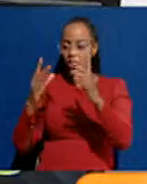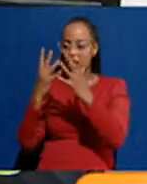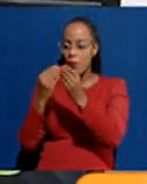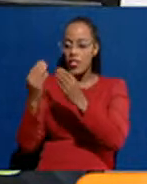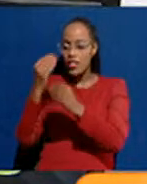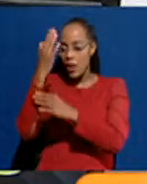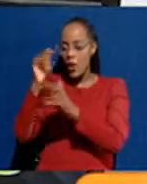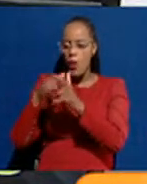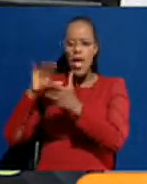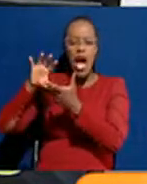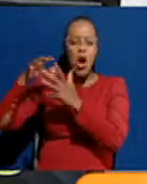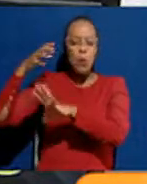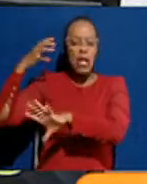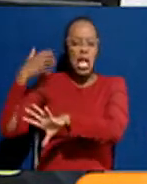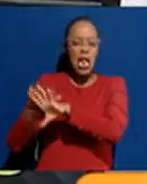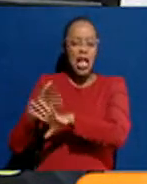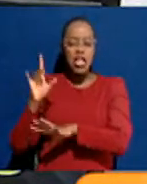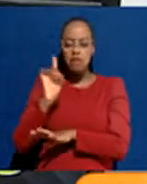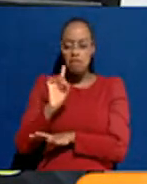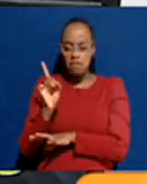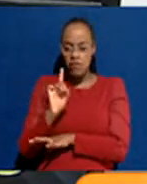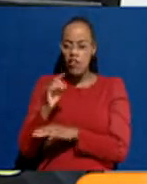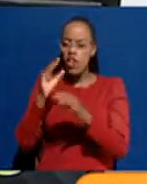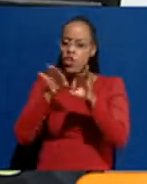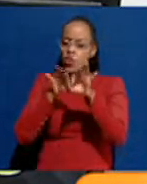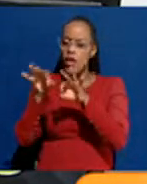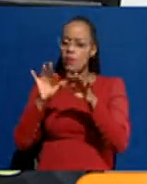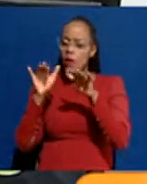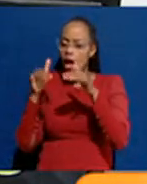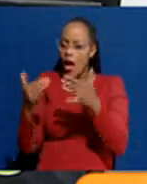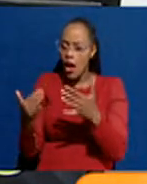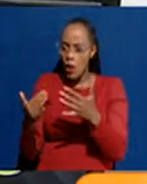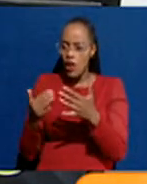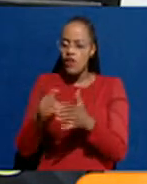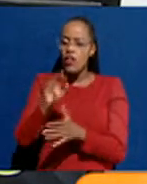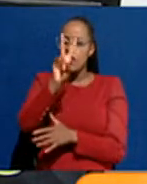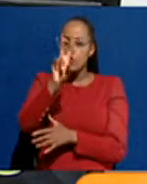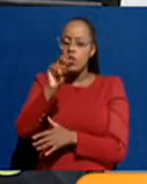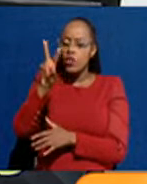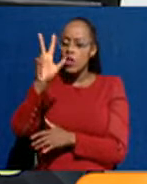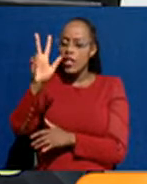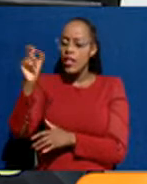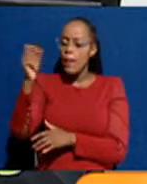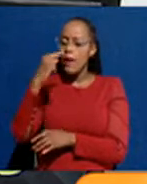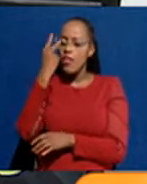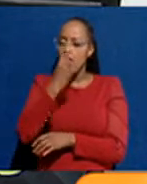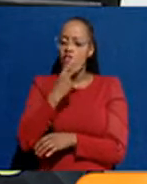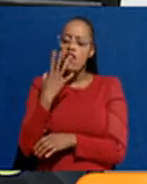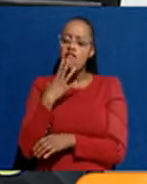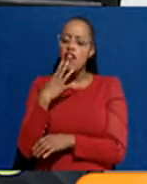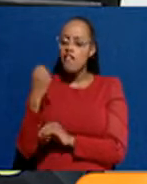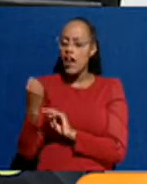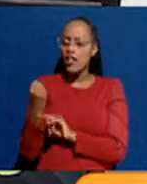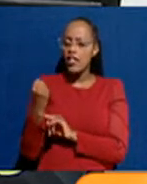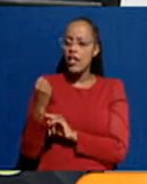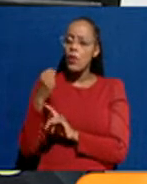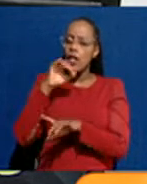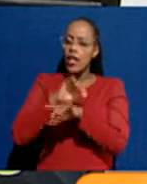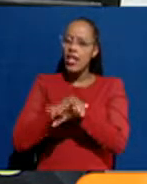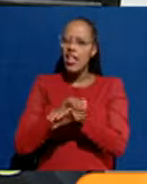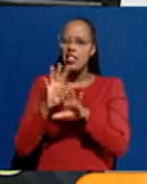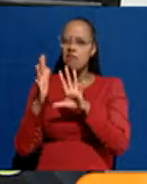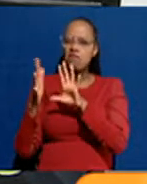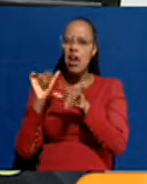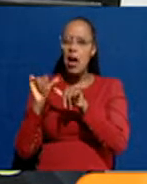that you're not very complicated. Explain to me how, in February 2023, 500 shillings was getting you